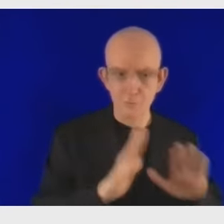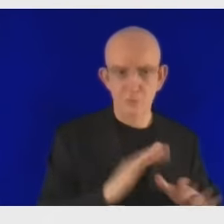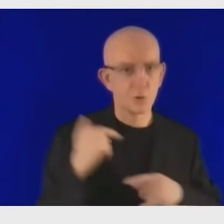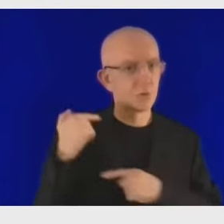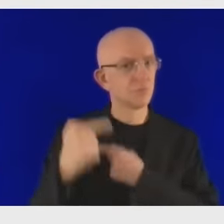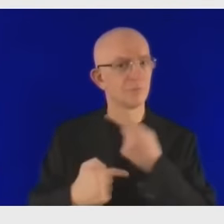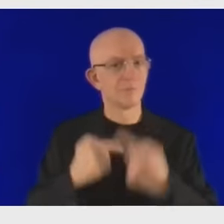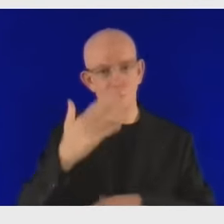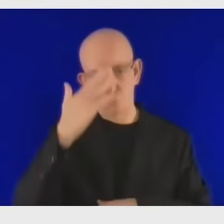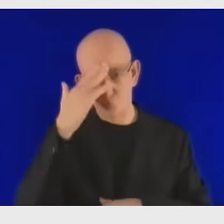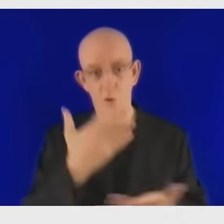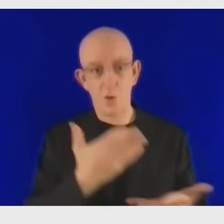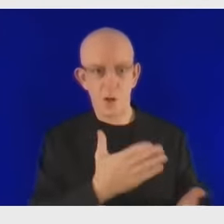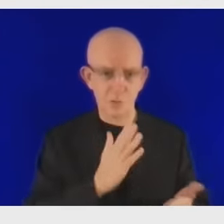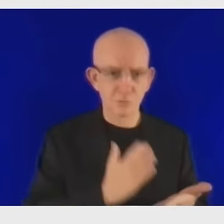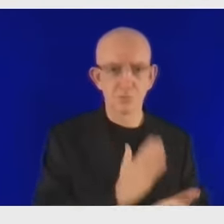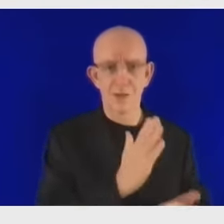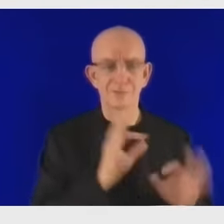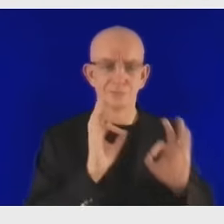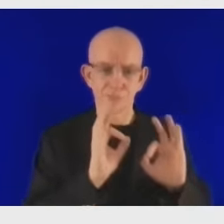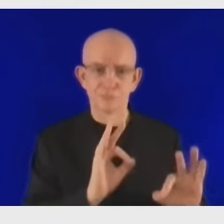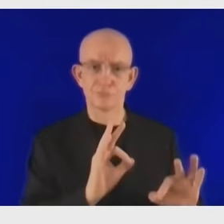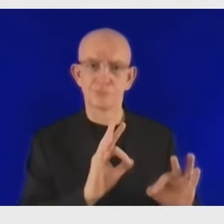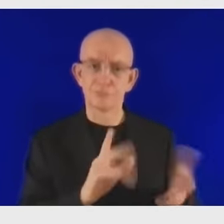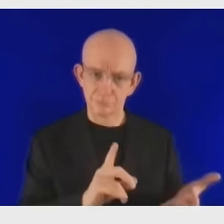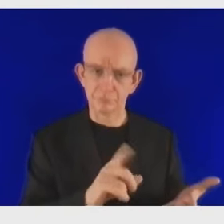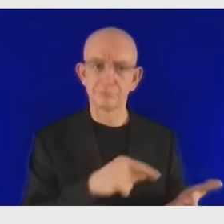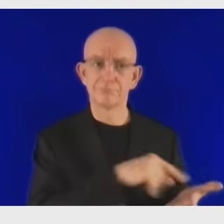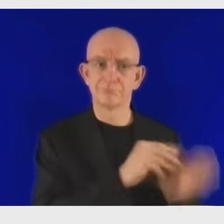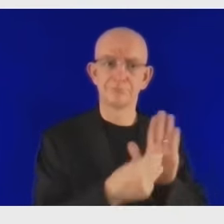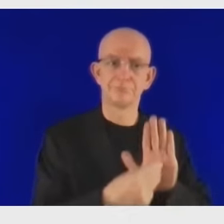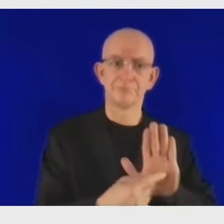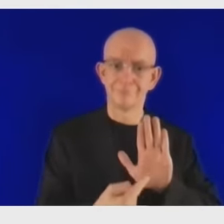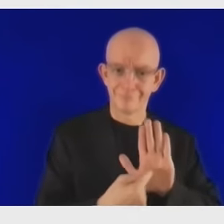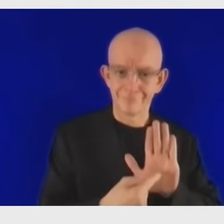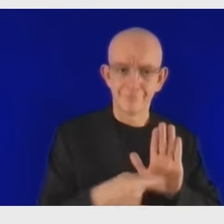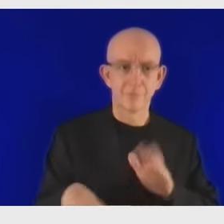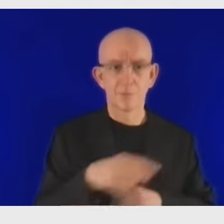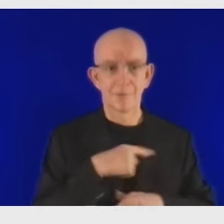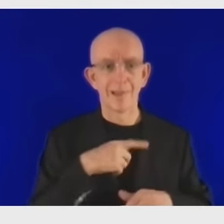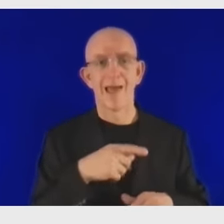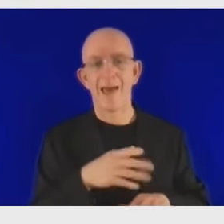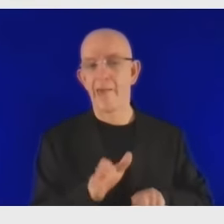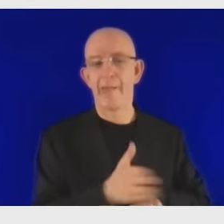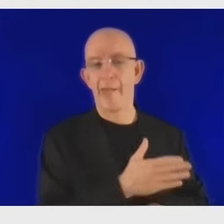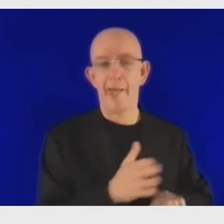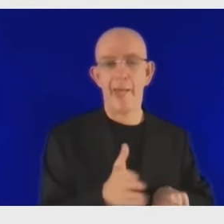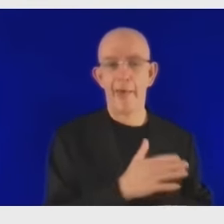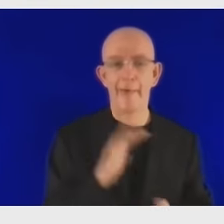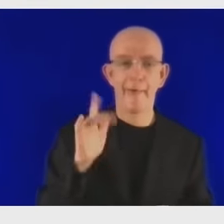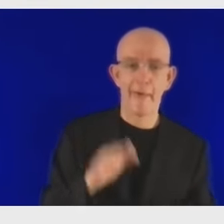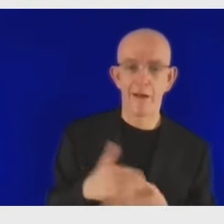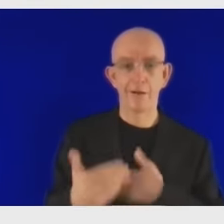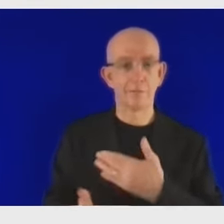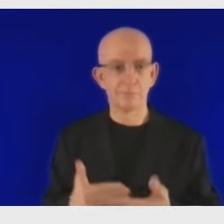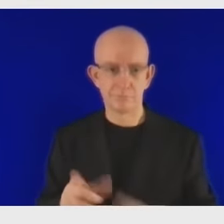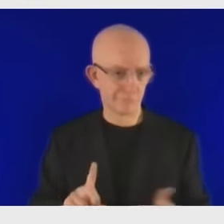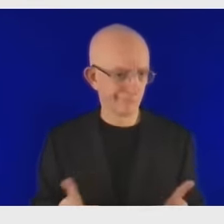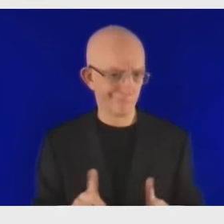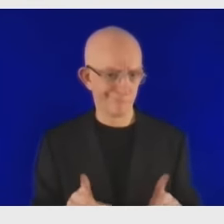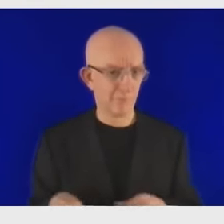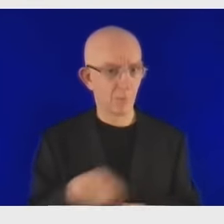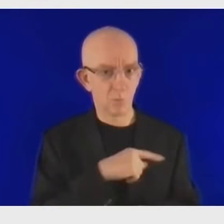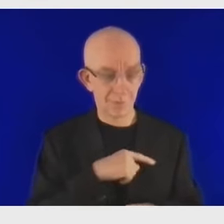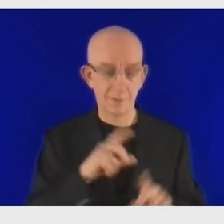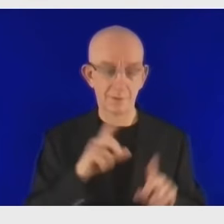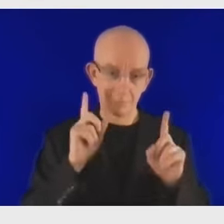solution along with emission reduction is very, very integral for climate adaptation and resilience. And we have also been seeing